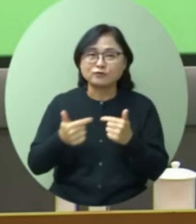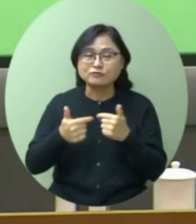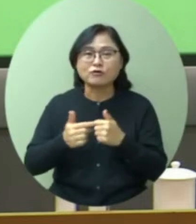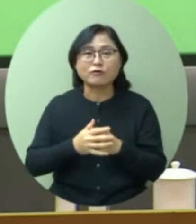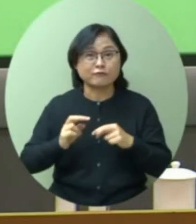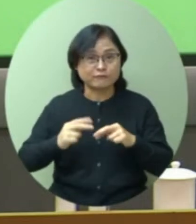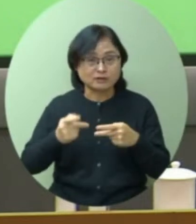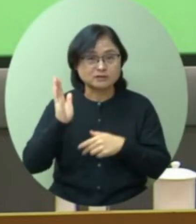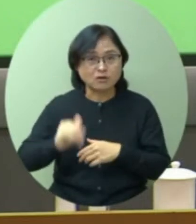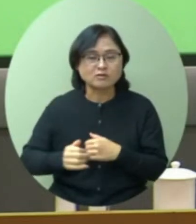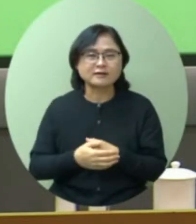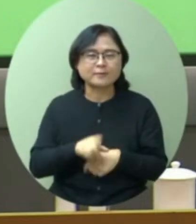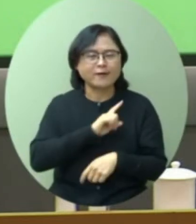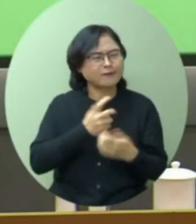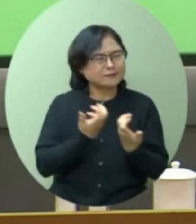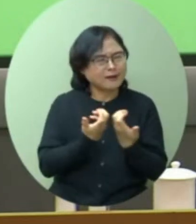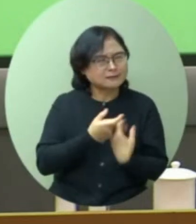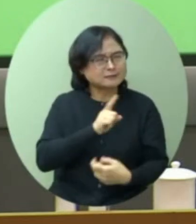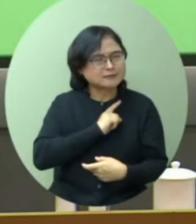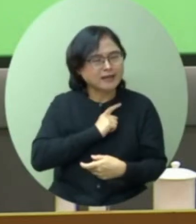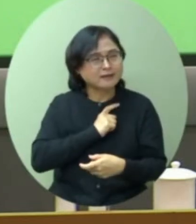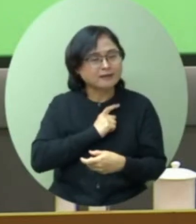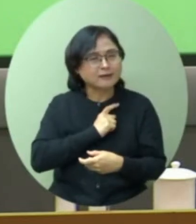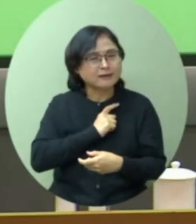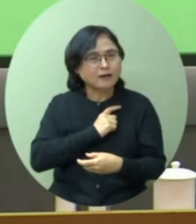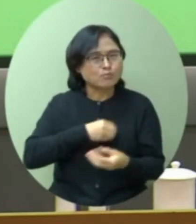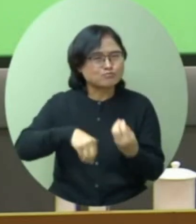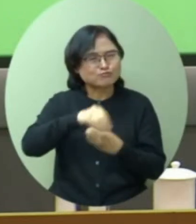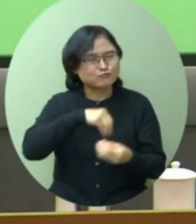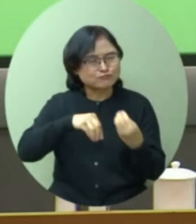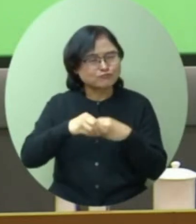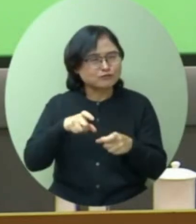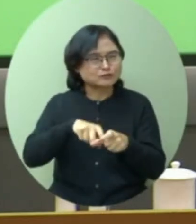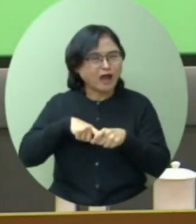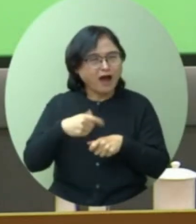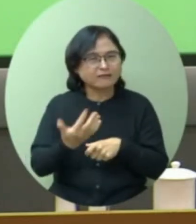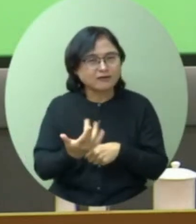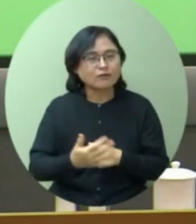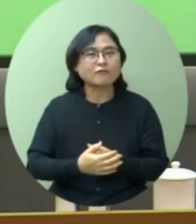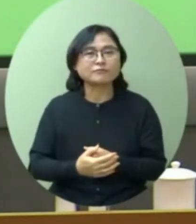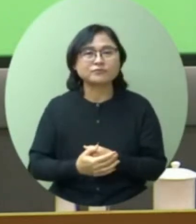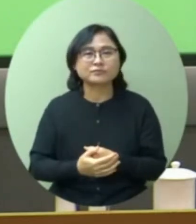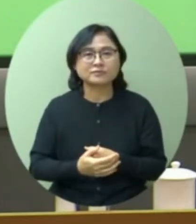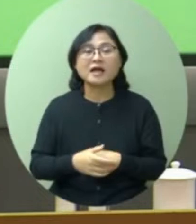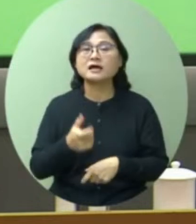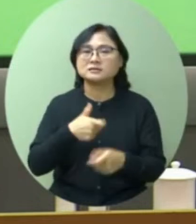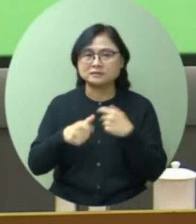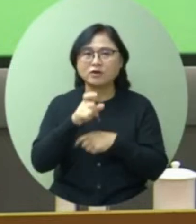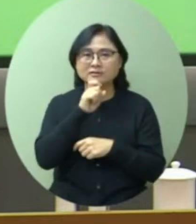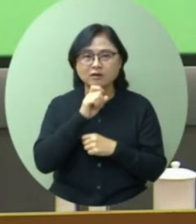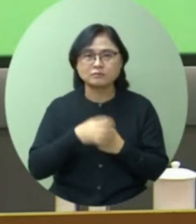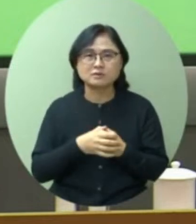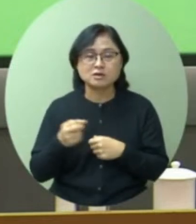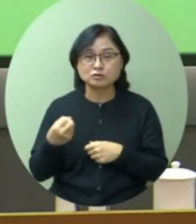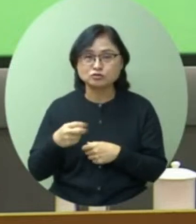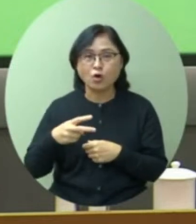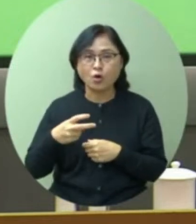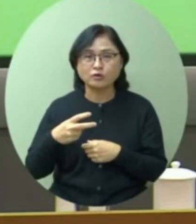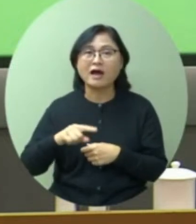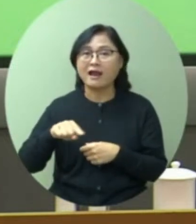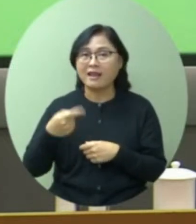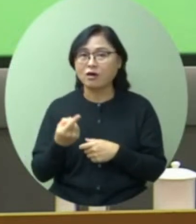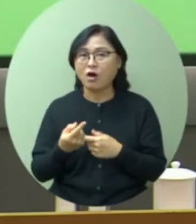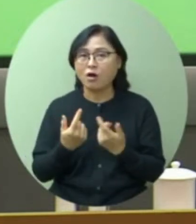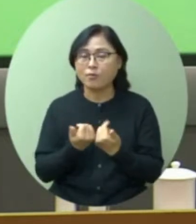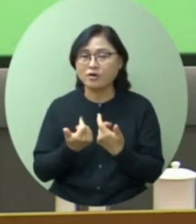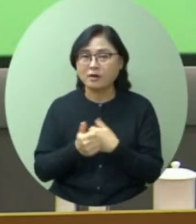the requirements are met, that means the SDU leasing operation can